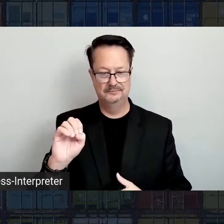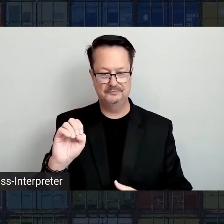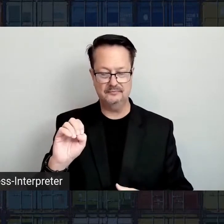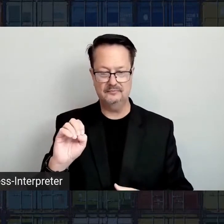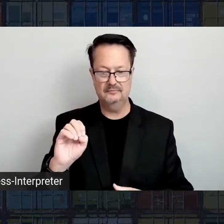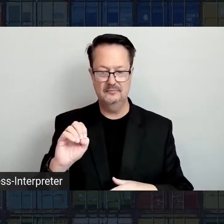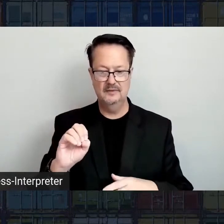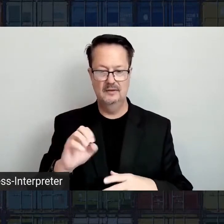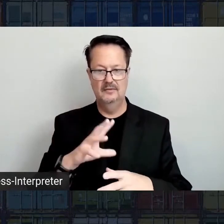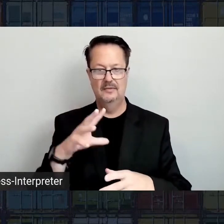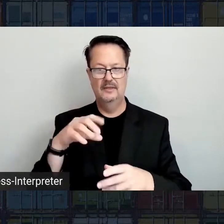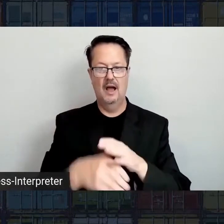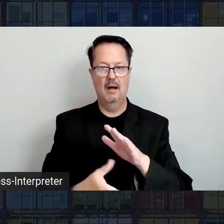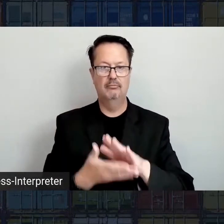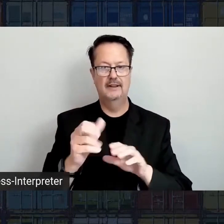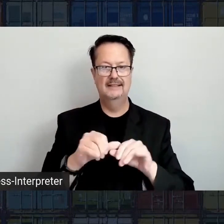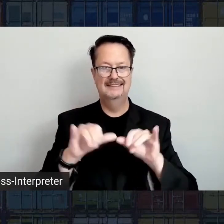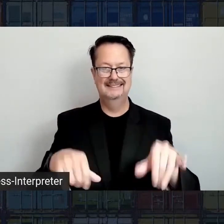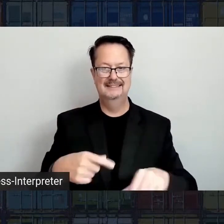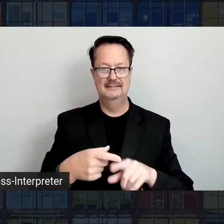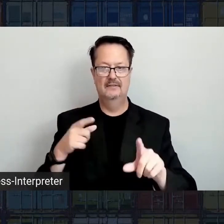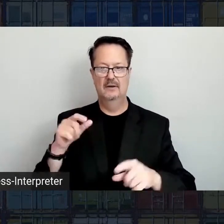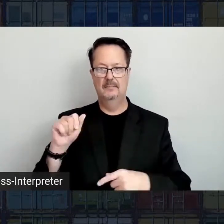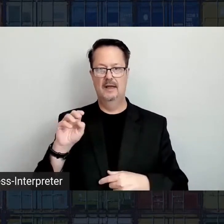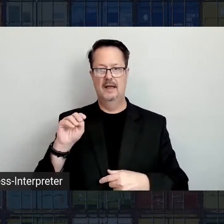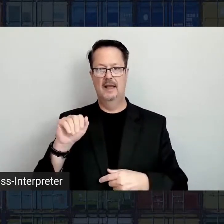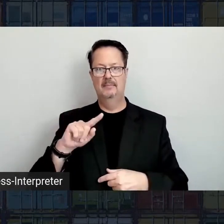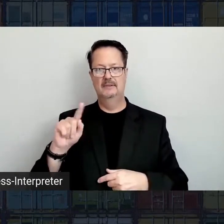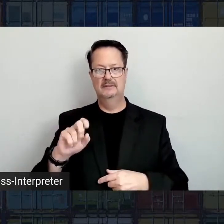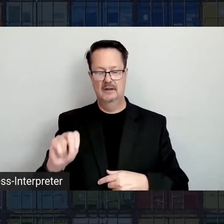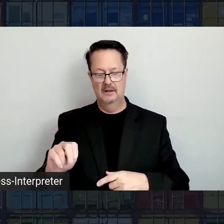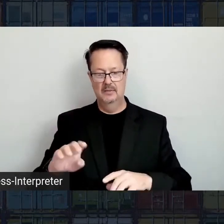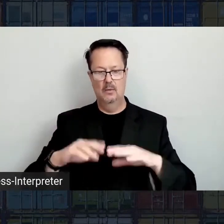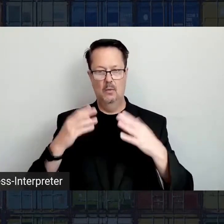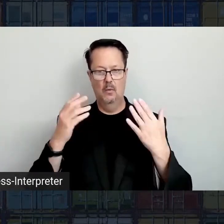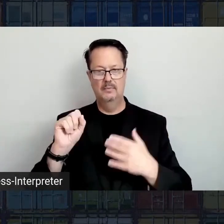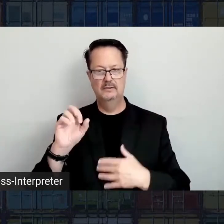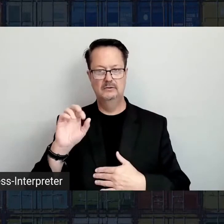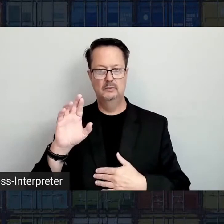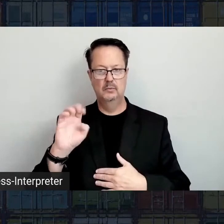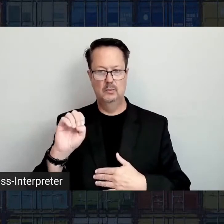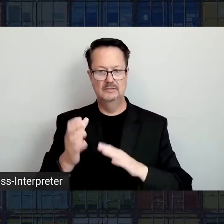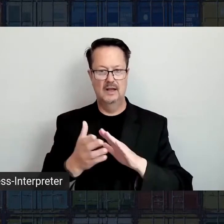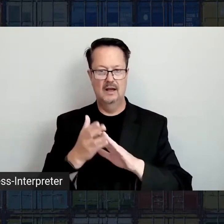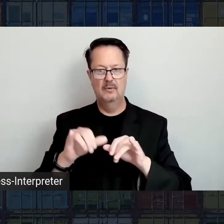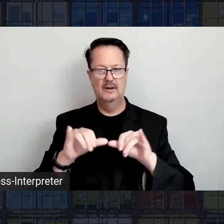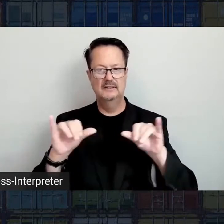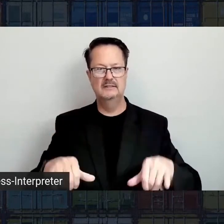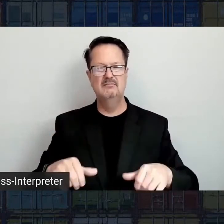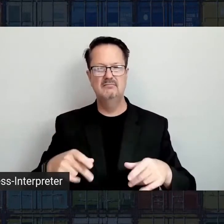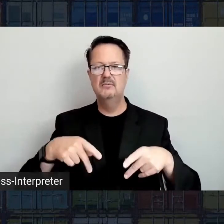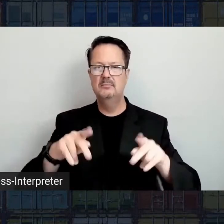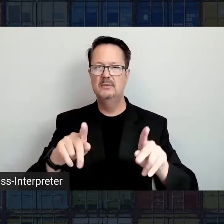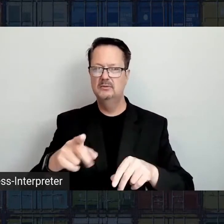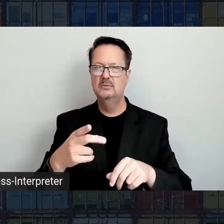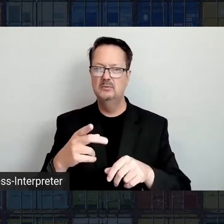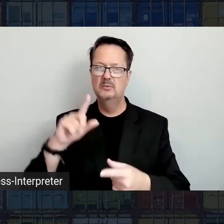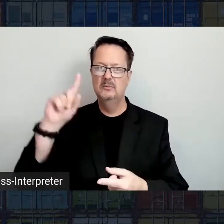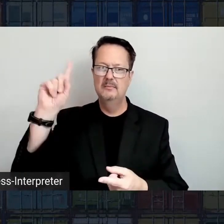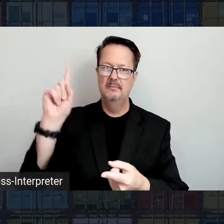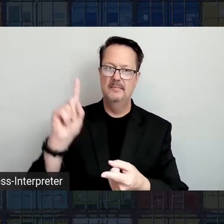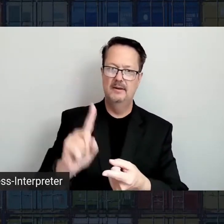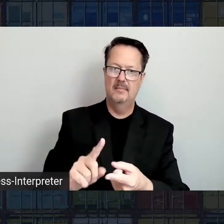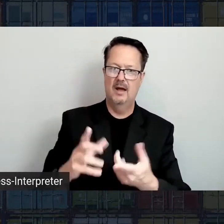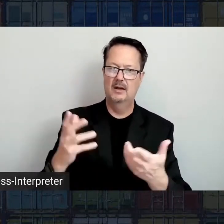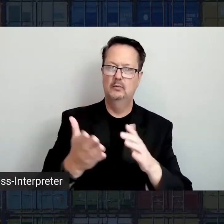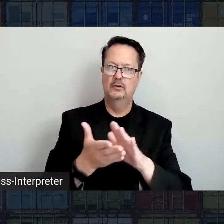system from Amazon. So it's an open source operating system. It allows you to minimize kind of that, what's running